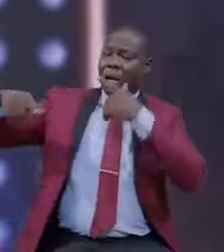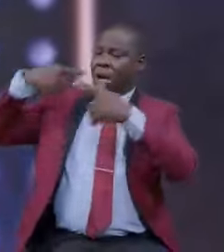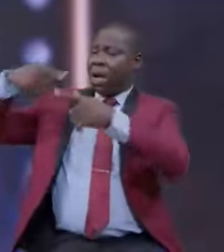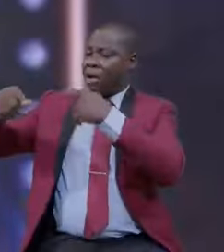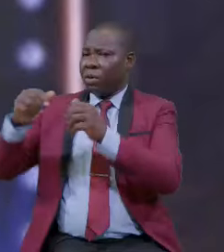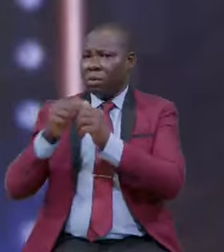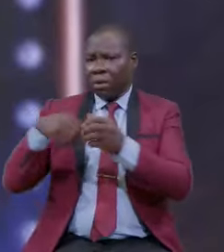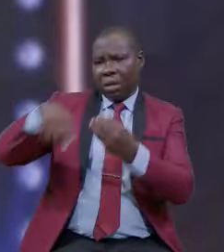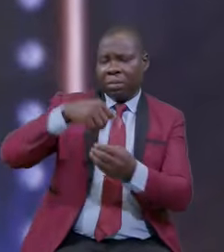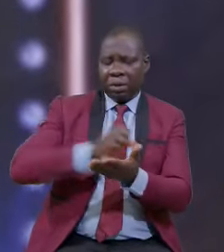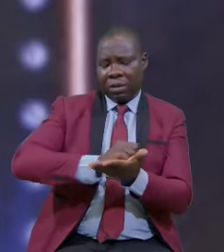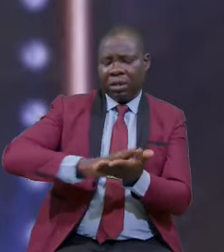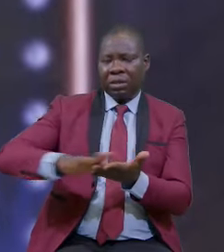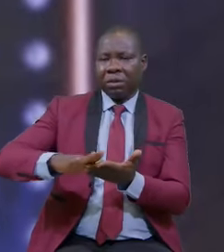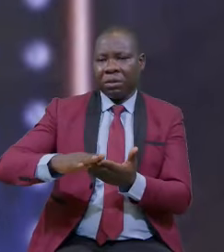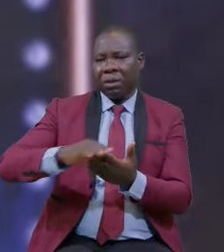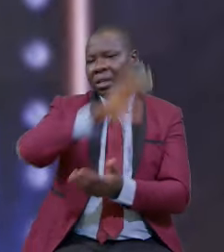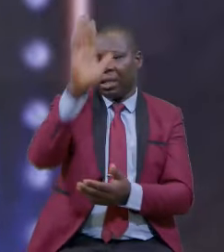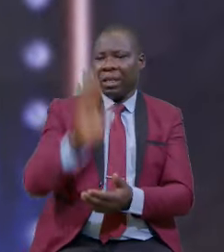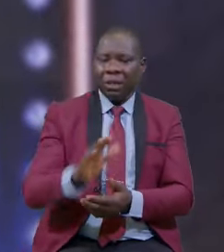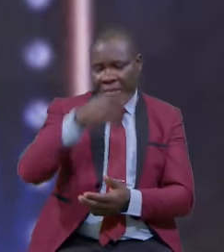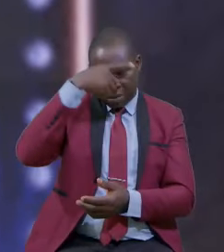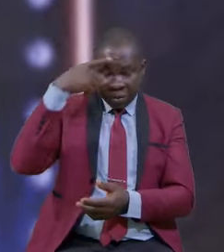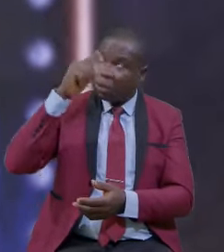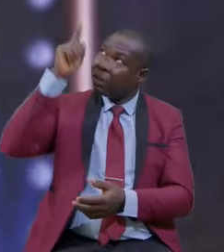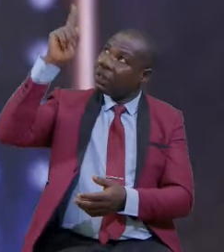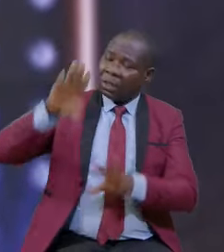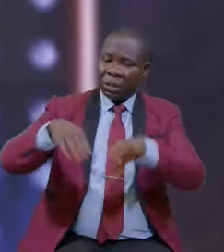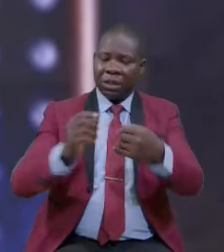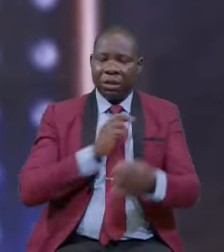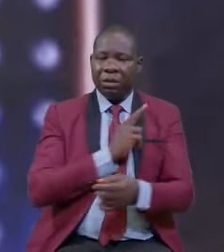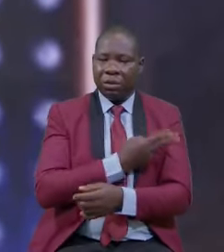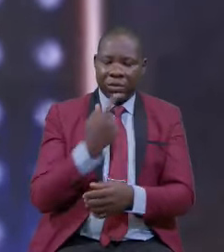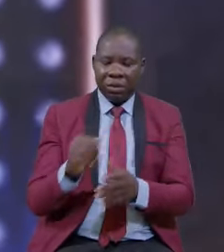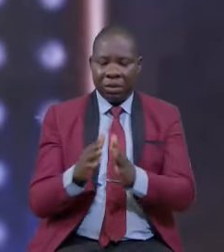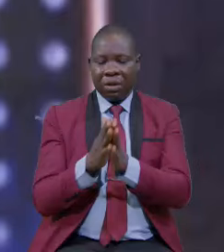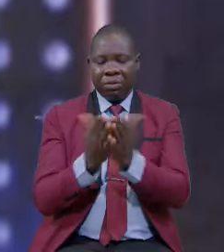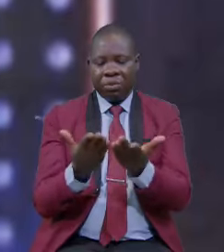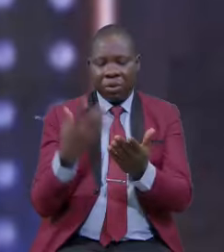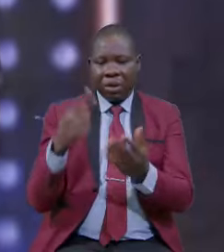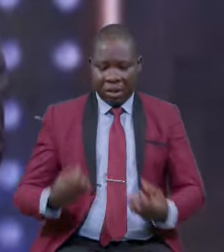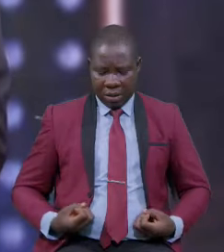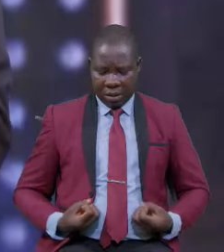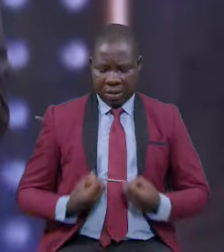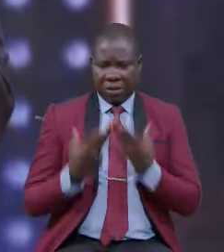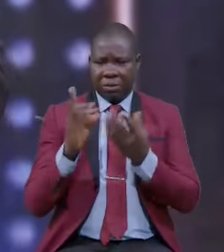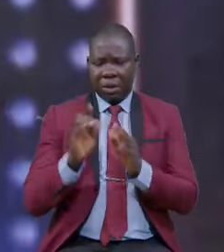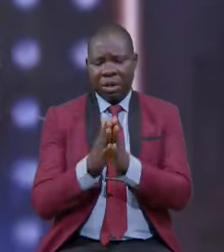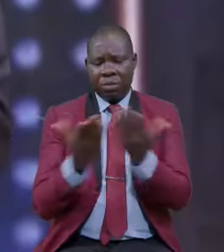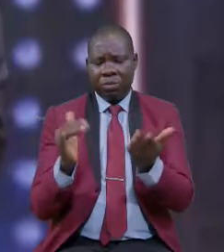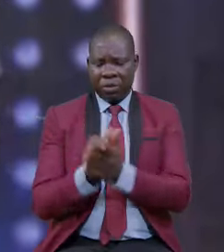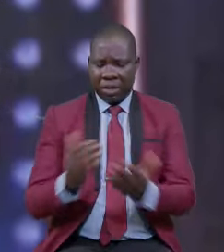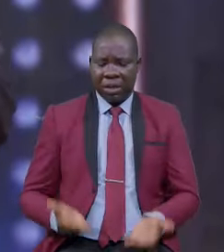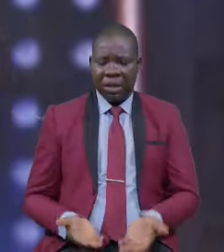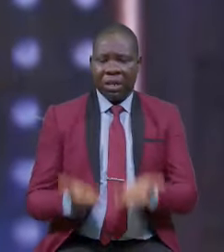never, because he gave us the book, the inspired book that lifts up everyone. He